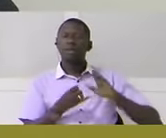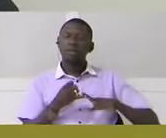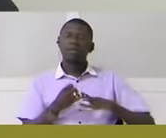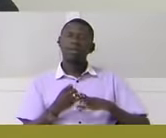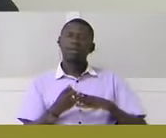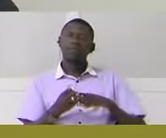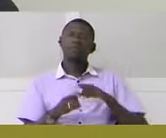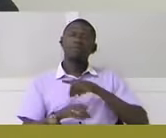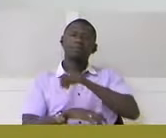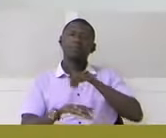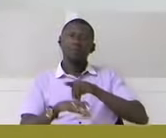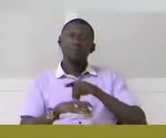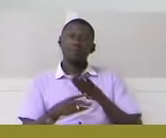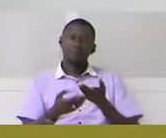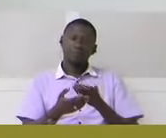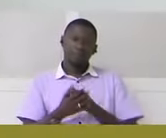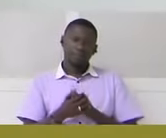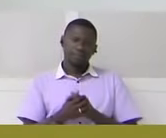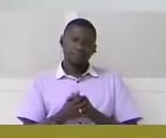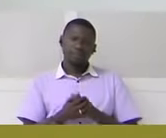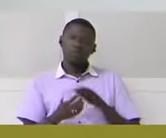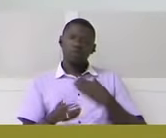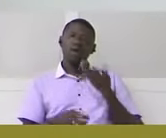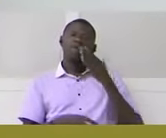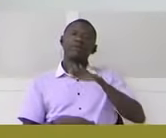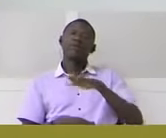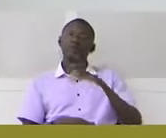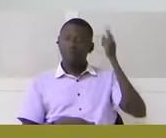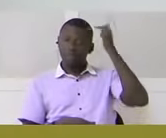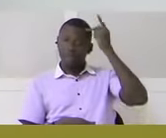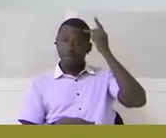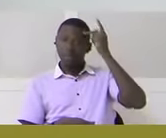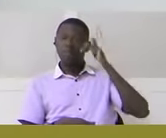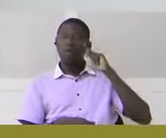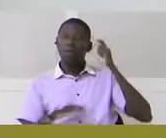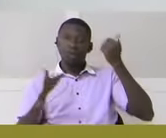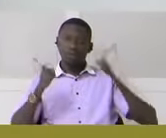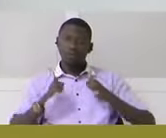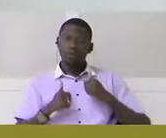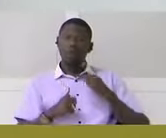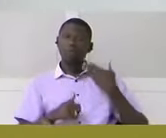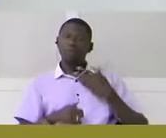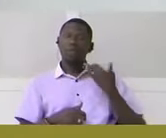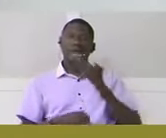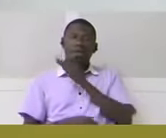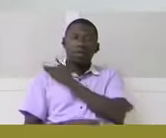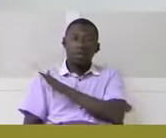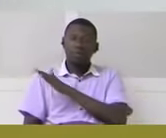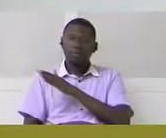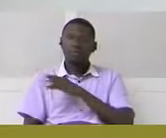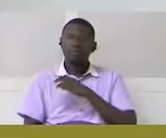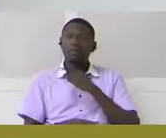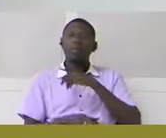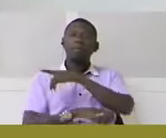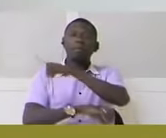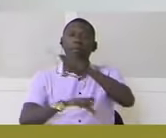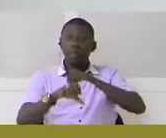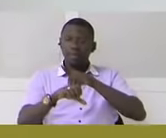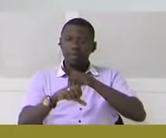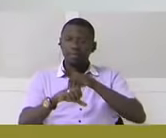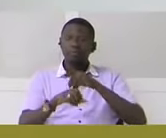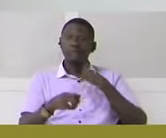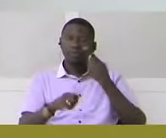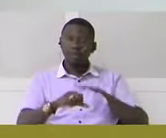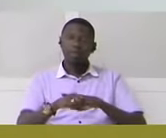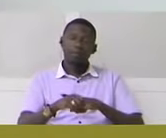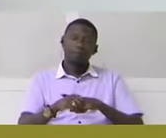what happens is if we are leaving a destination to a destination, sometimes the protocols will be asked to go